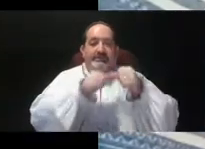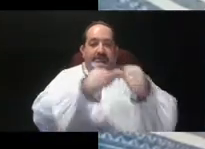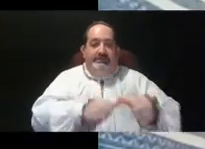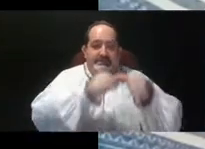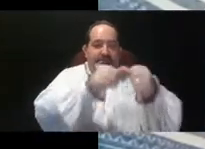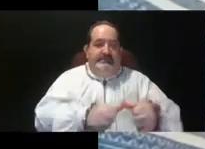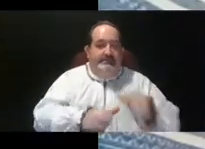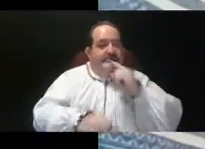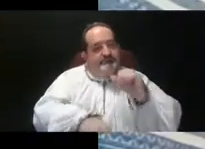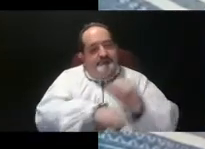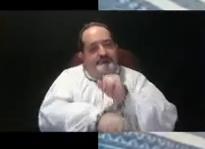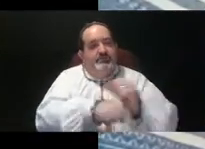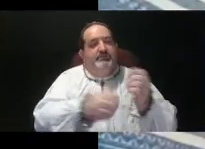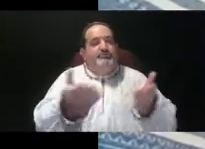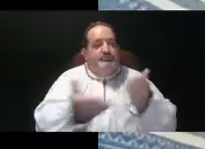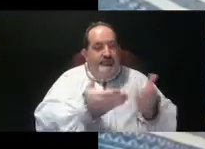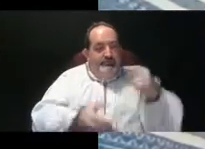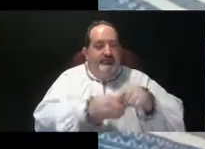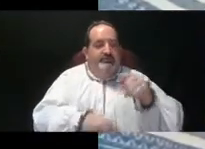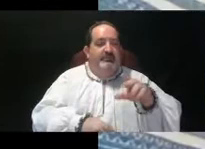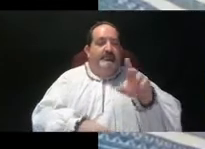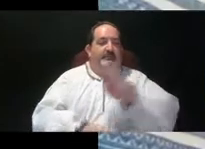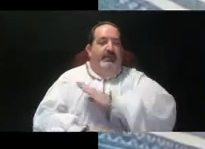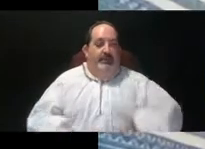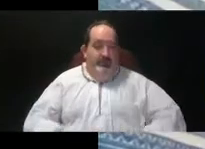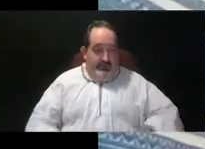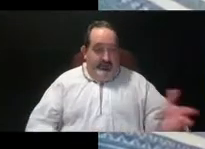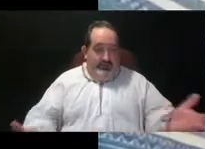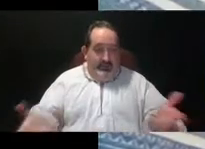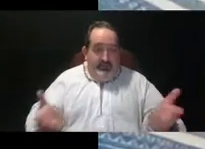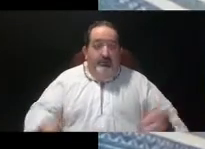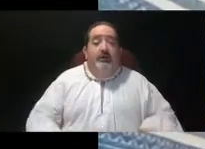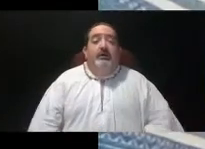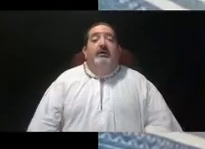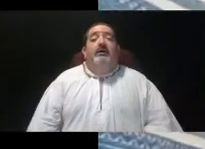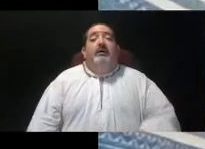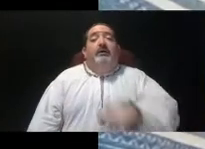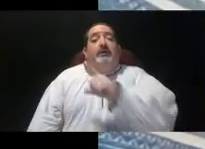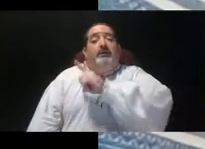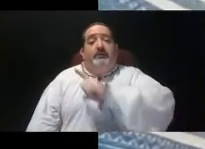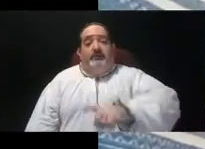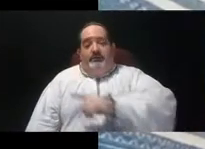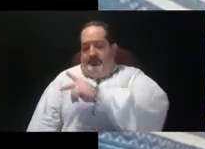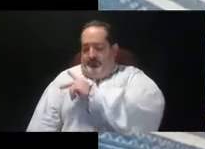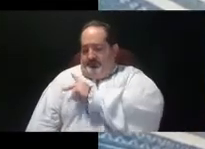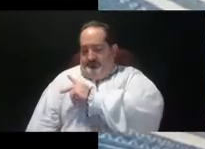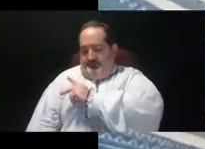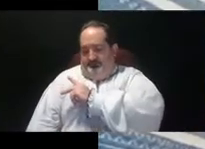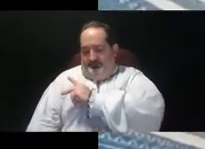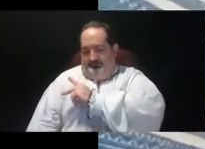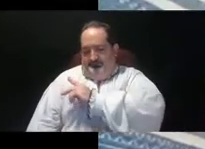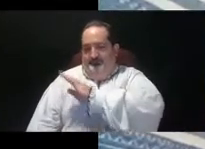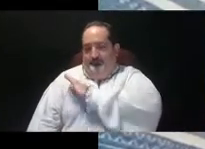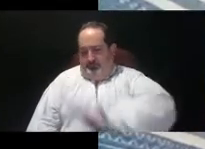continuing dedication and service to the barony of Dreiburgen, their excellencies Logan and Tina hereby recognize the following gentles with